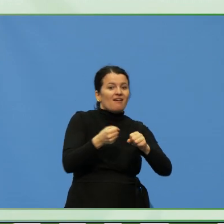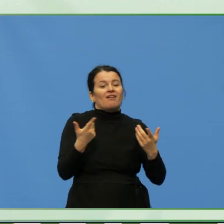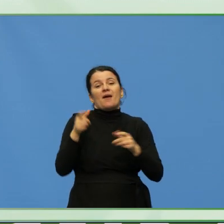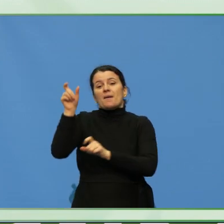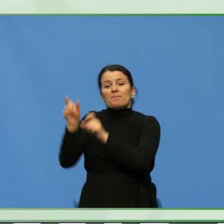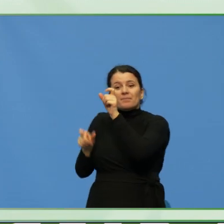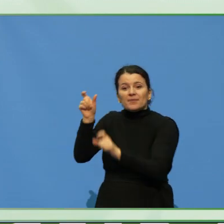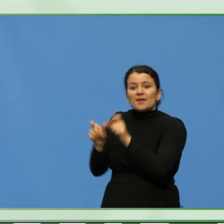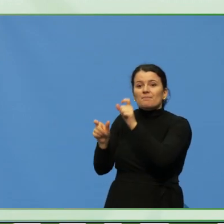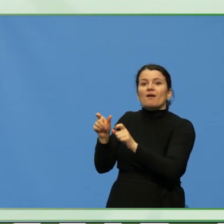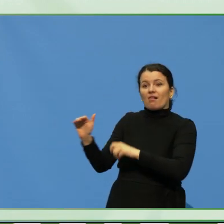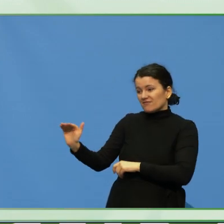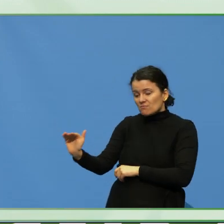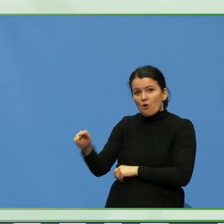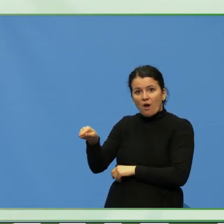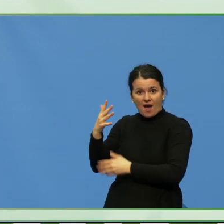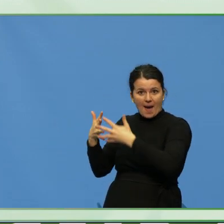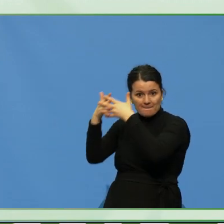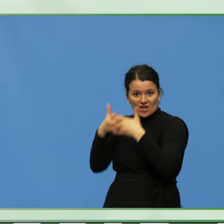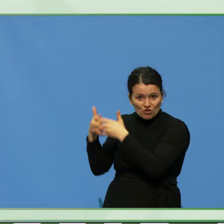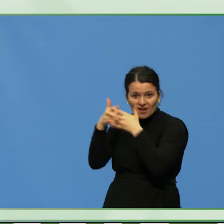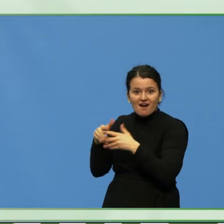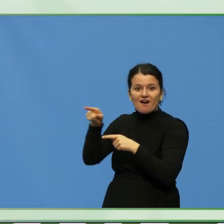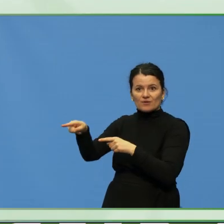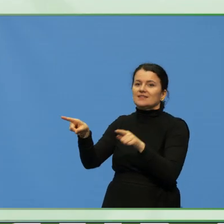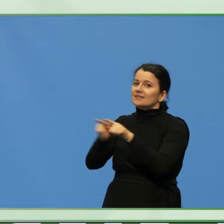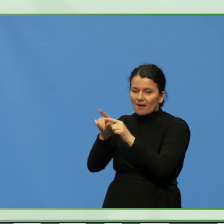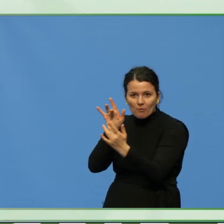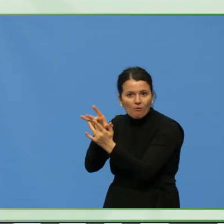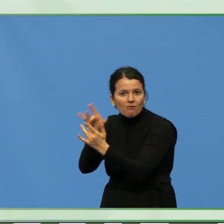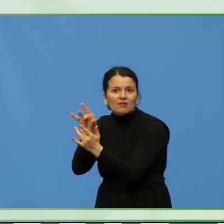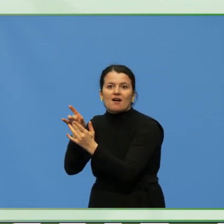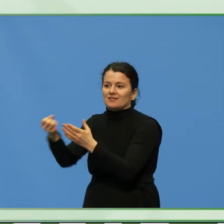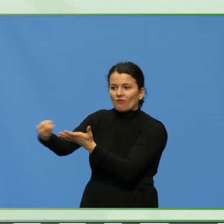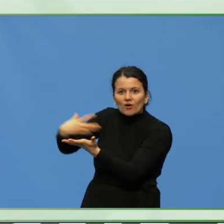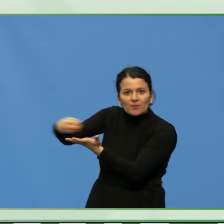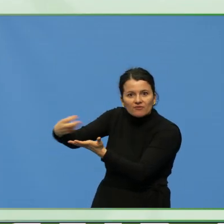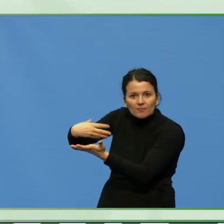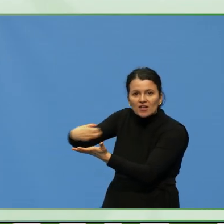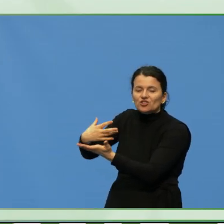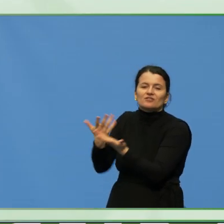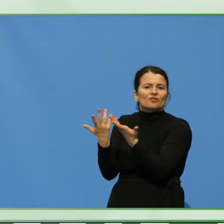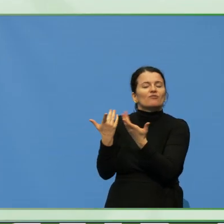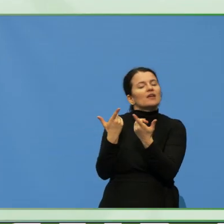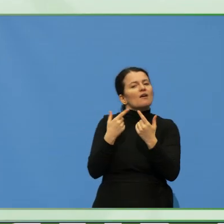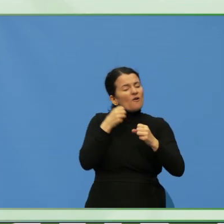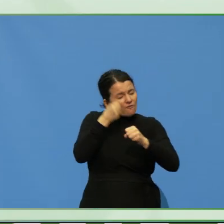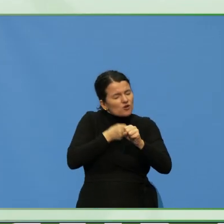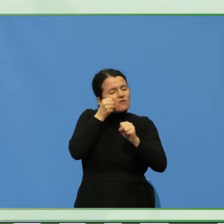that data to put the books on the shelves. So the picture that you can see here that was generated by